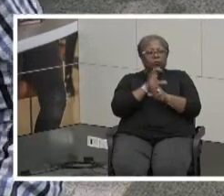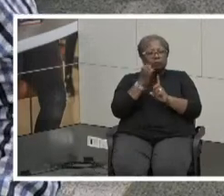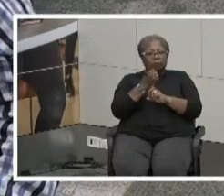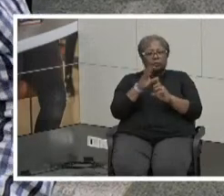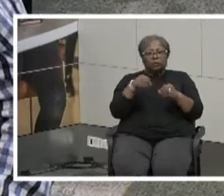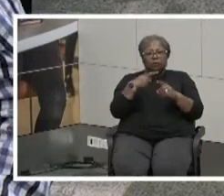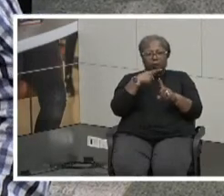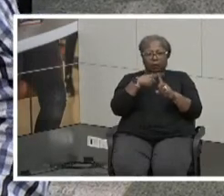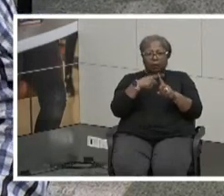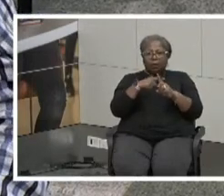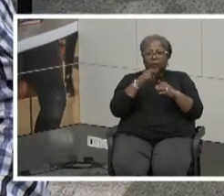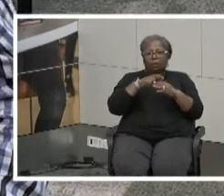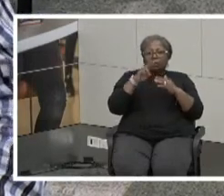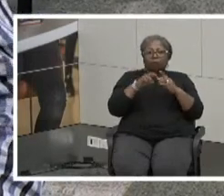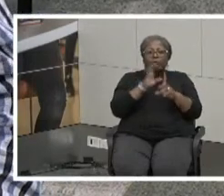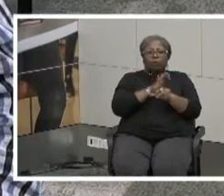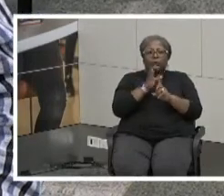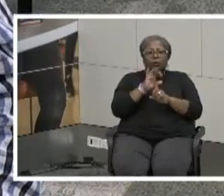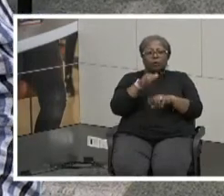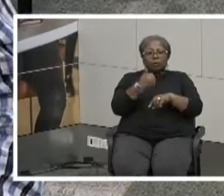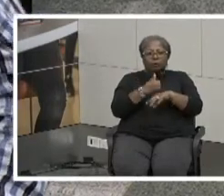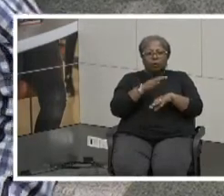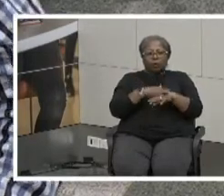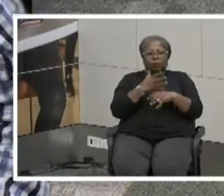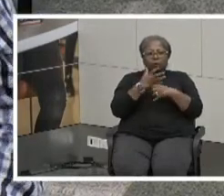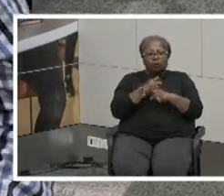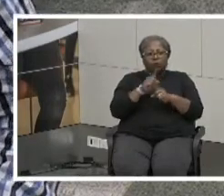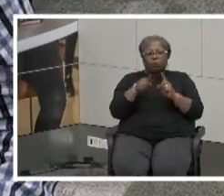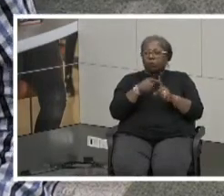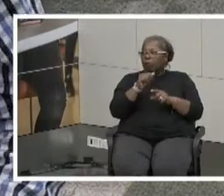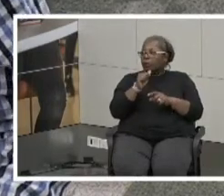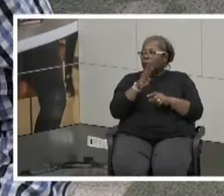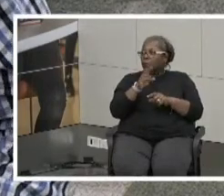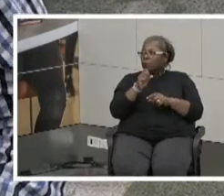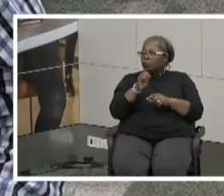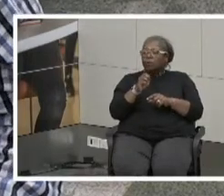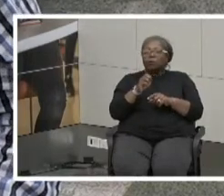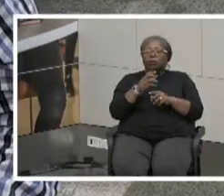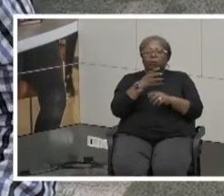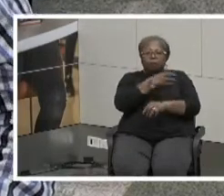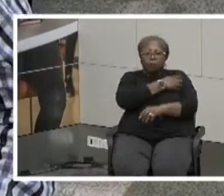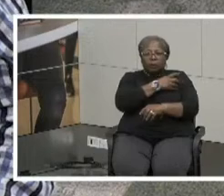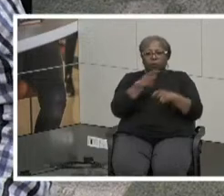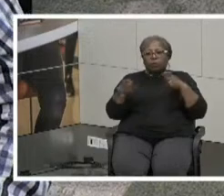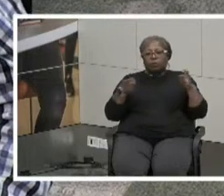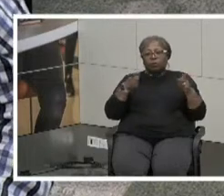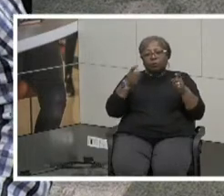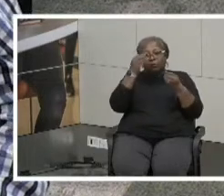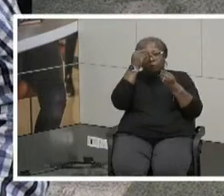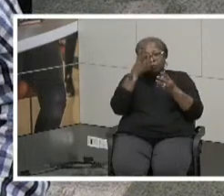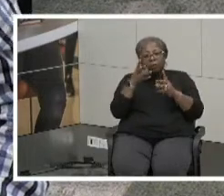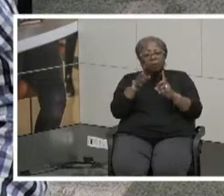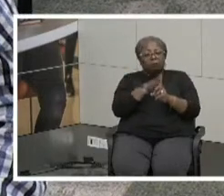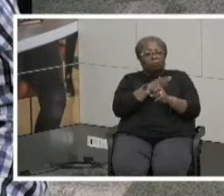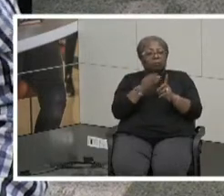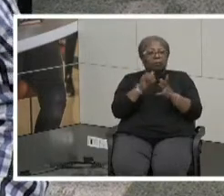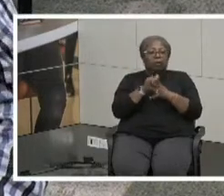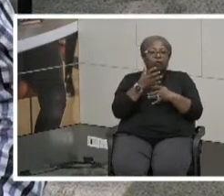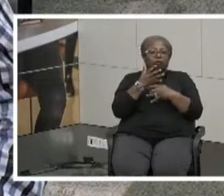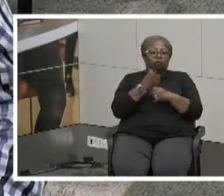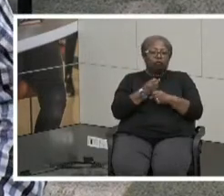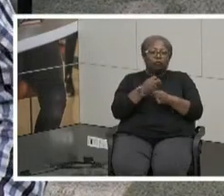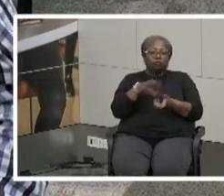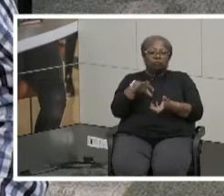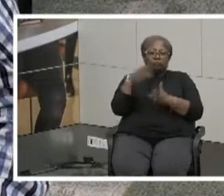positive results culture is bed based on trust and when there are abusive power and control tactics plus information manipulation that trust is